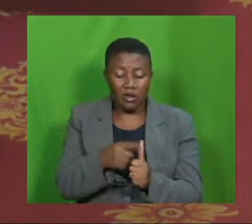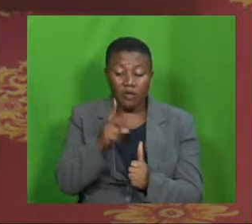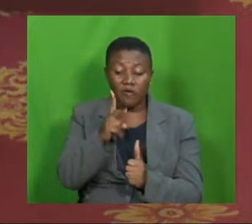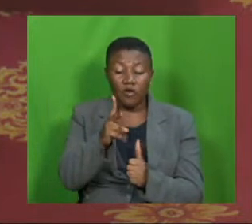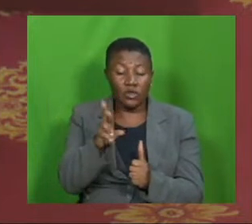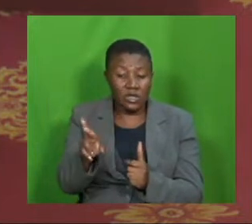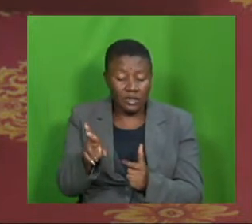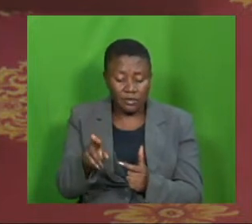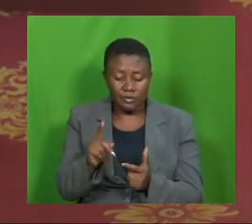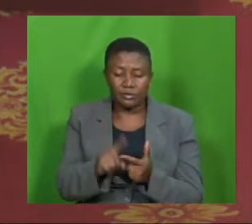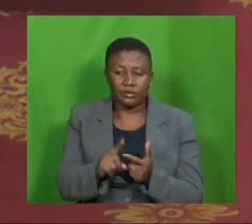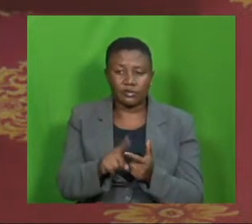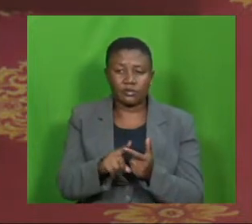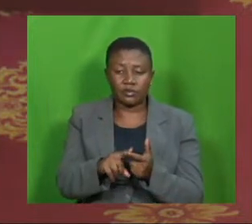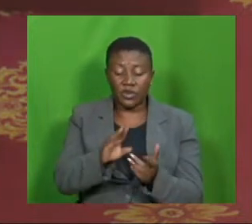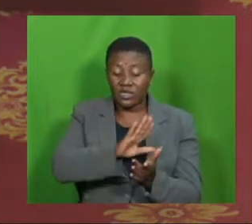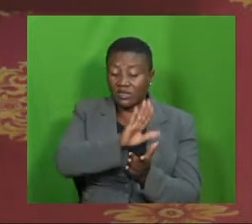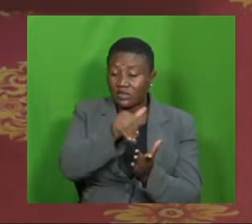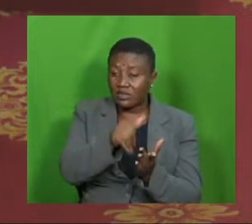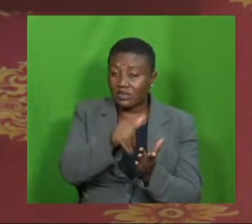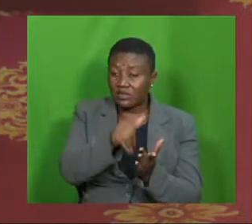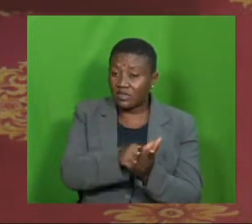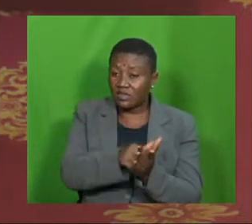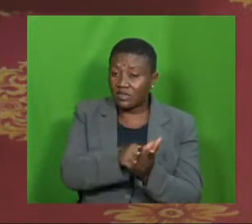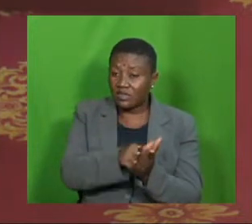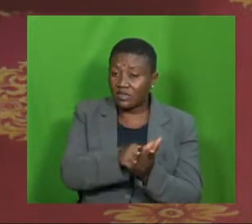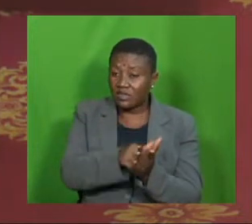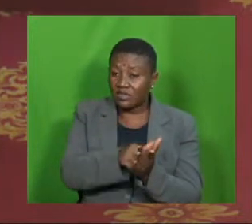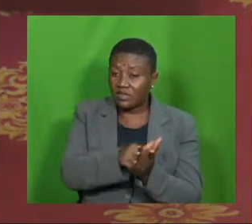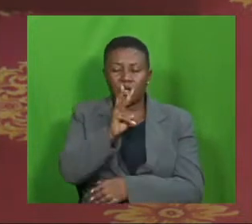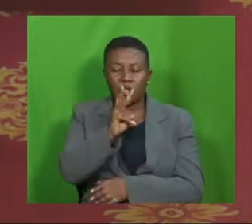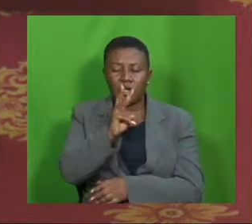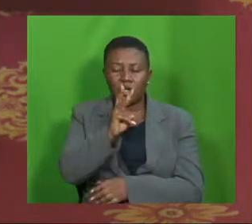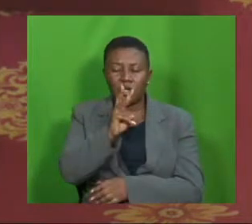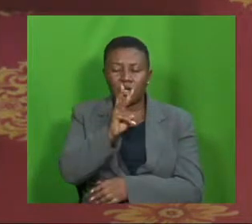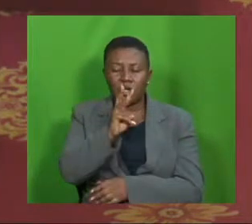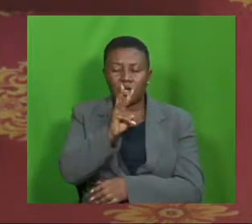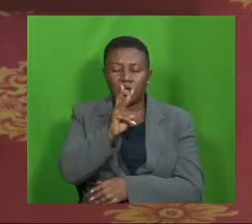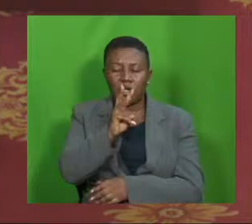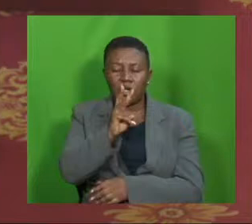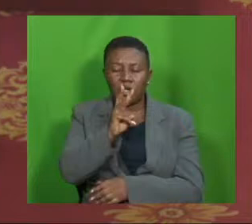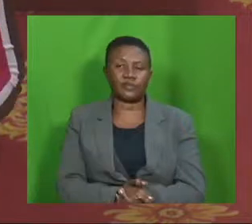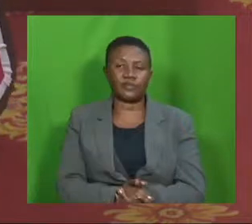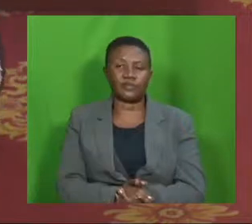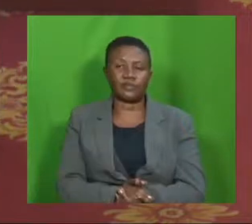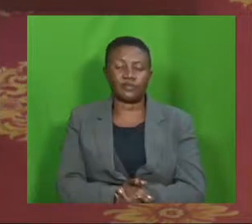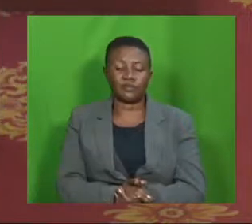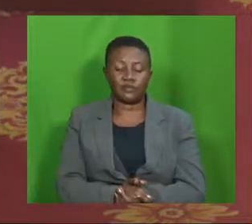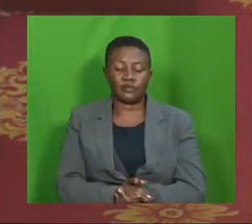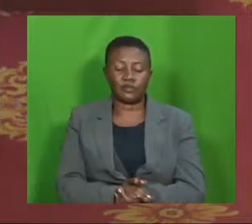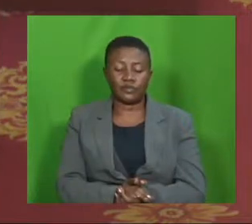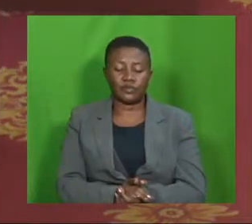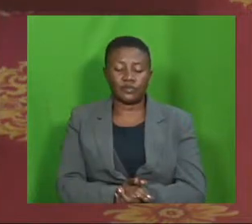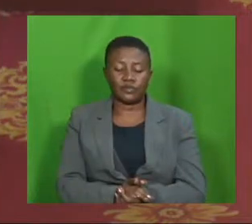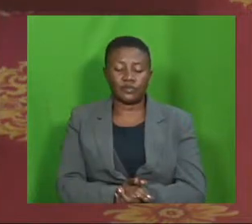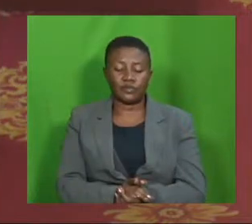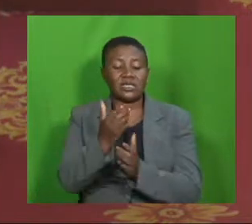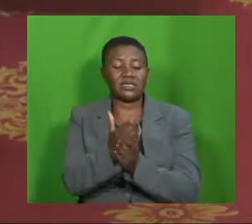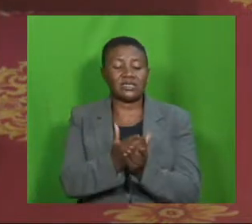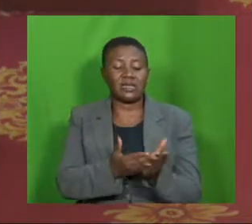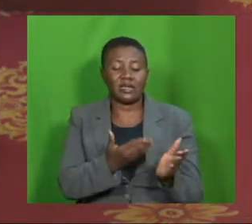Volta, Central, and Western regions, respectively, with some relief